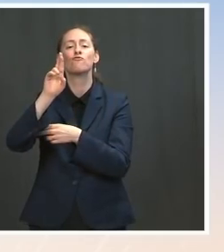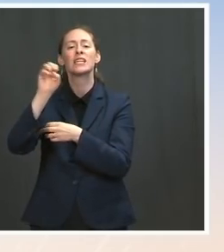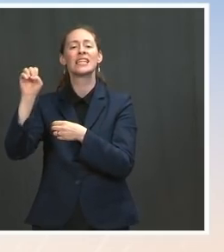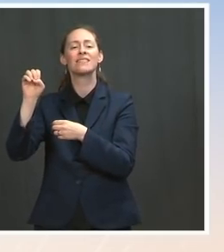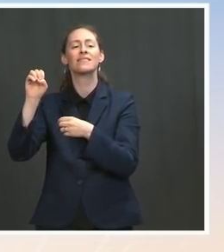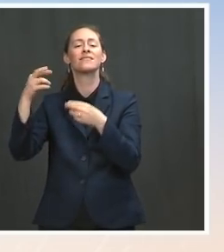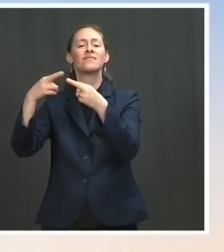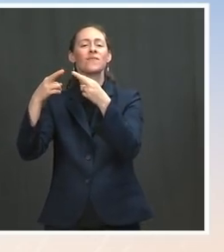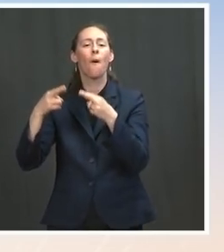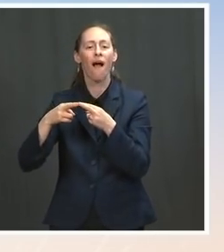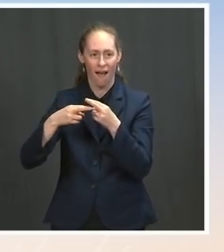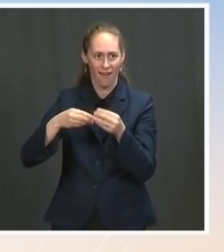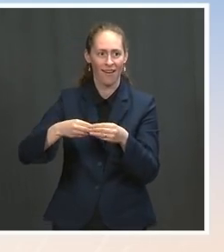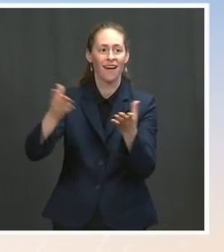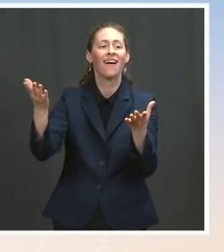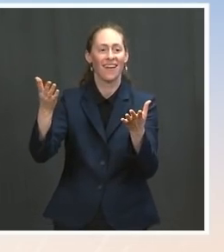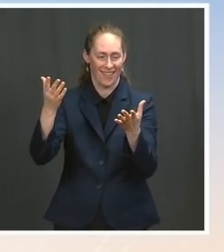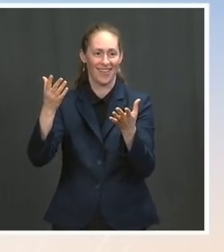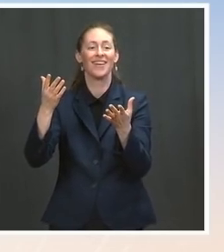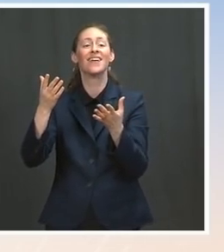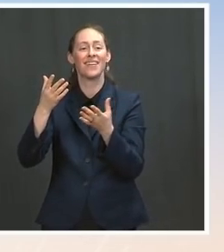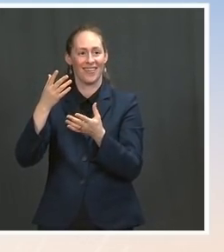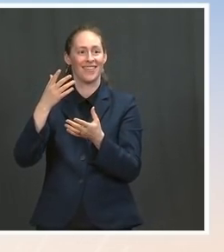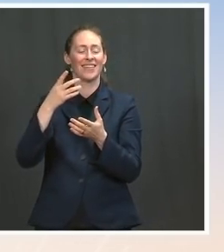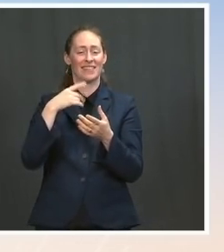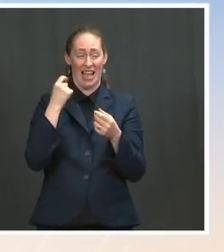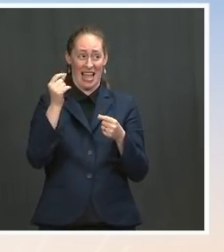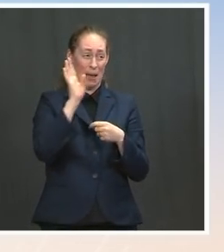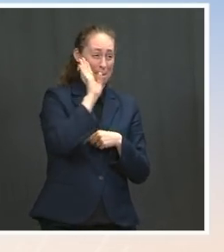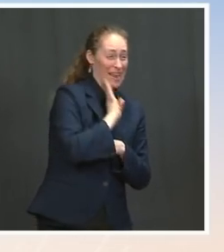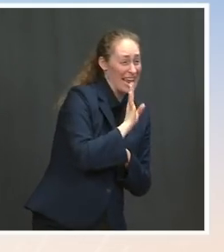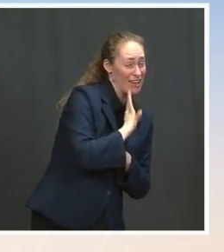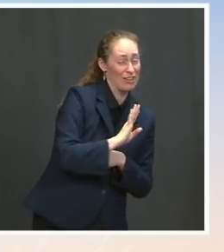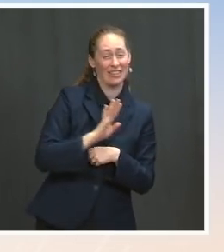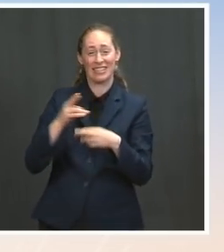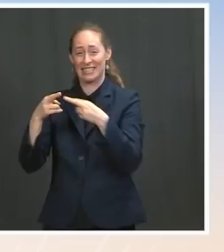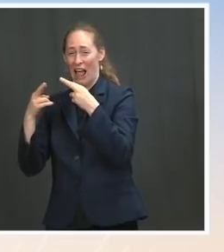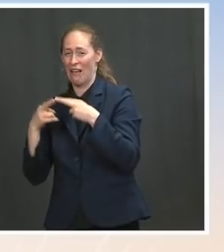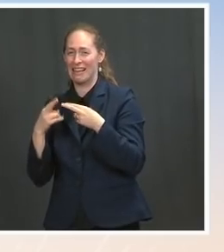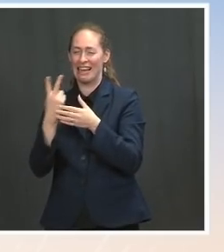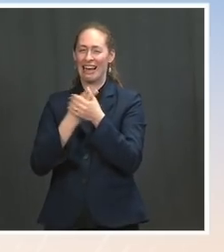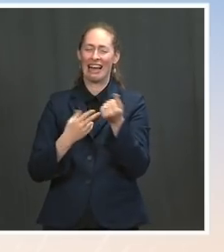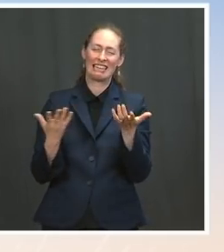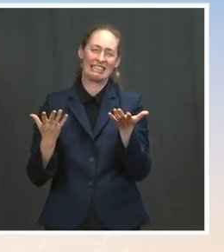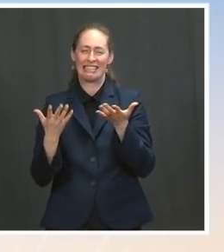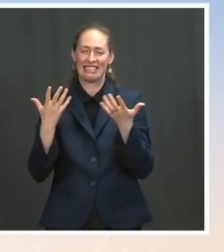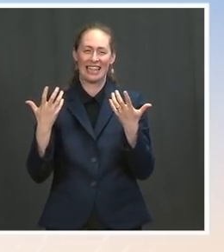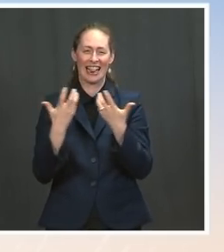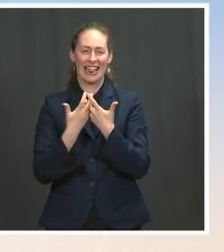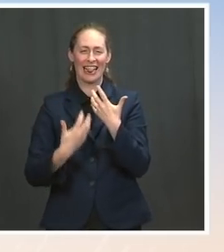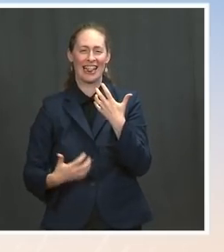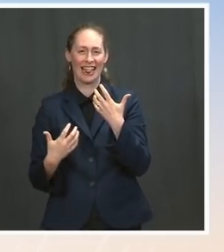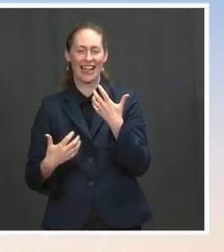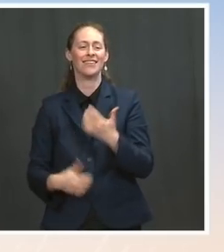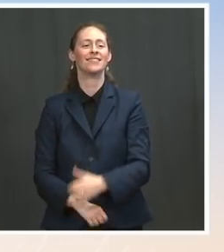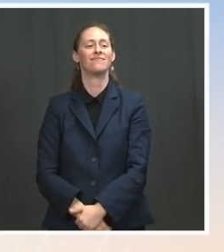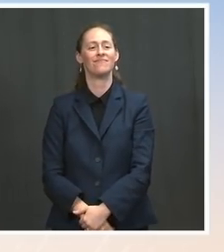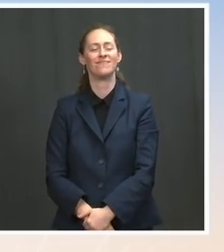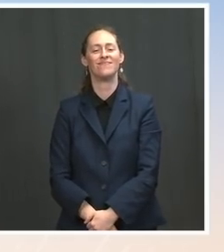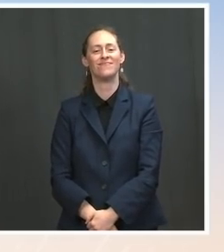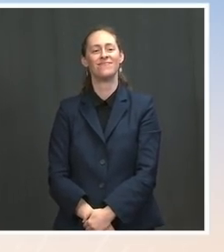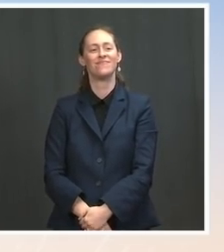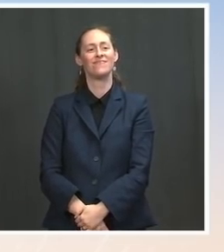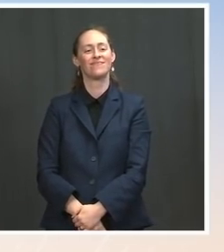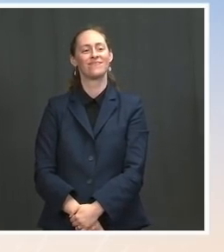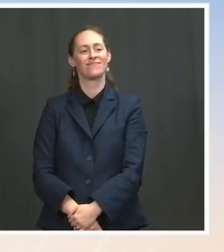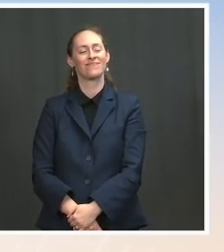the president wants to convey his heartfelt congratulations to Congresswoman-elect Melanie Stansberry on her decisive victory last